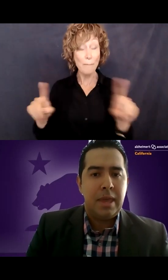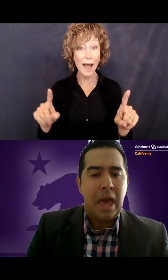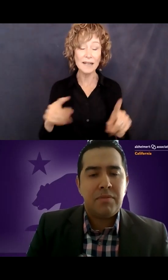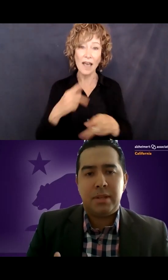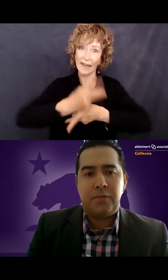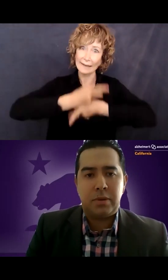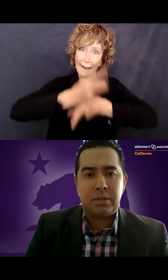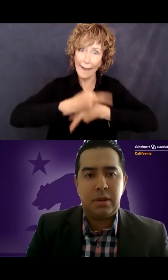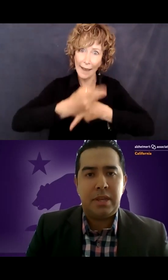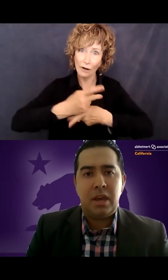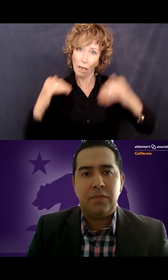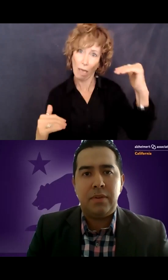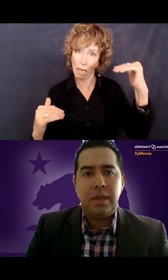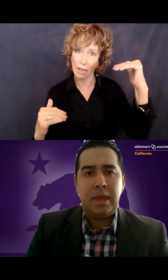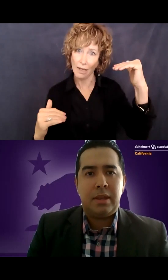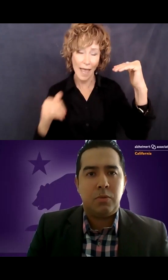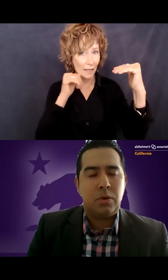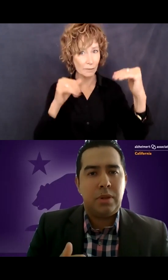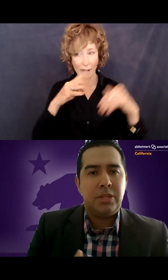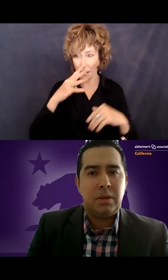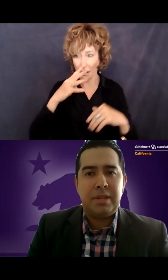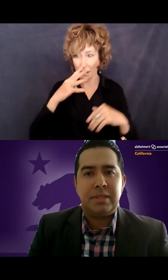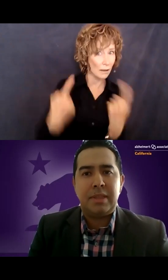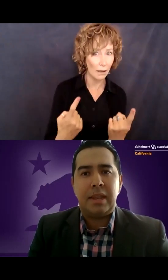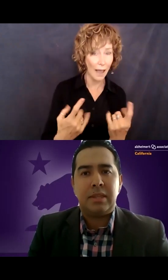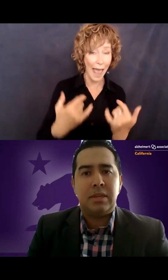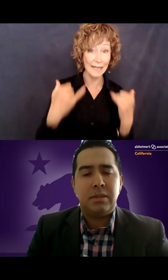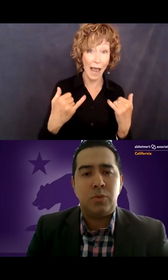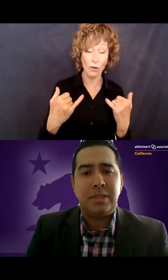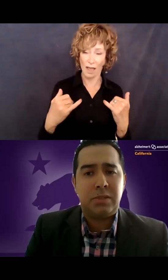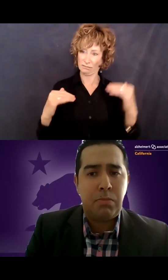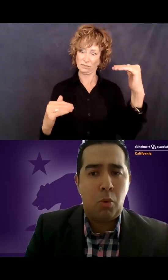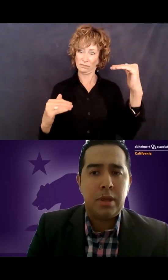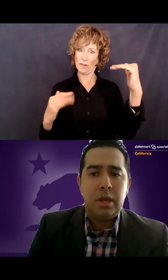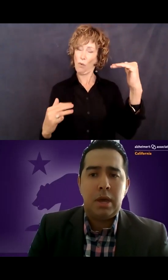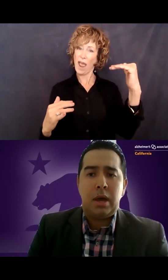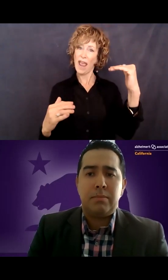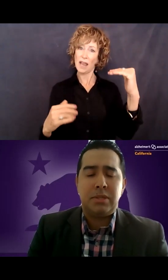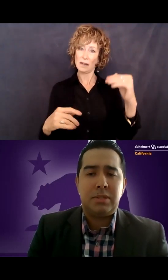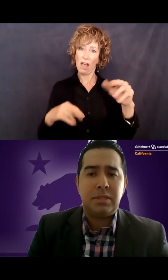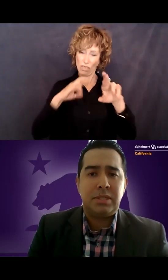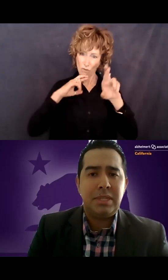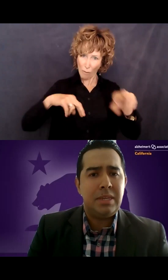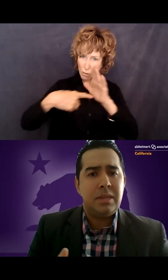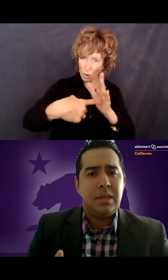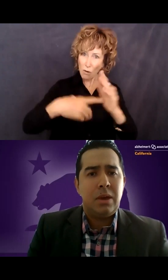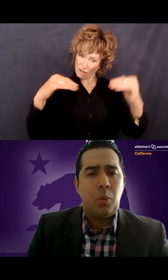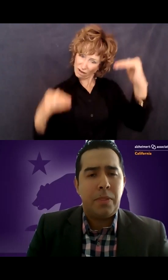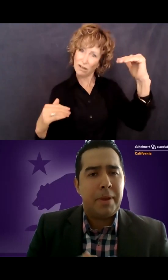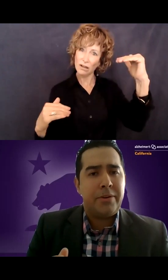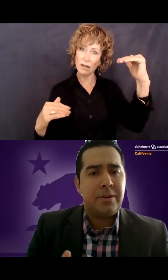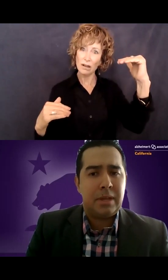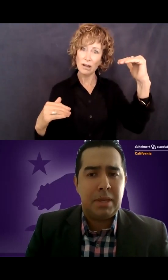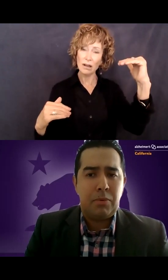think haven't been focused on enough. And we're really jumping into that with this report to see